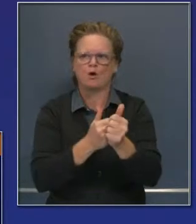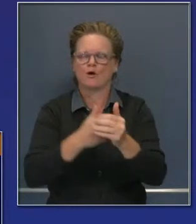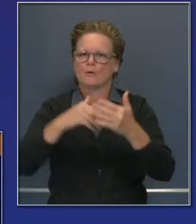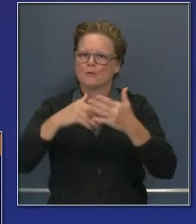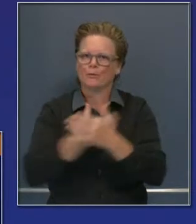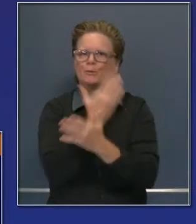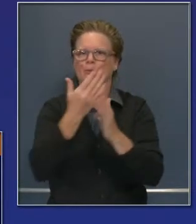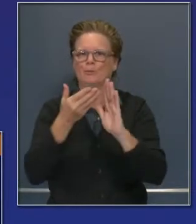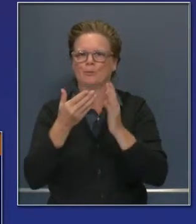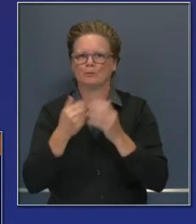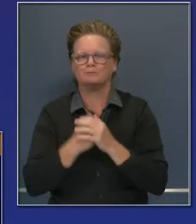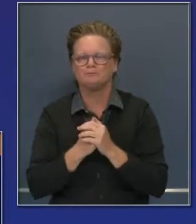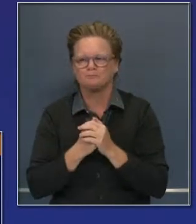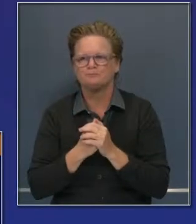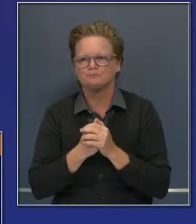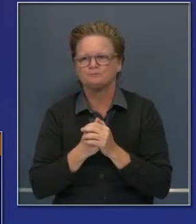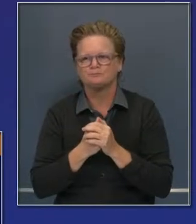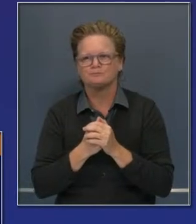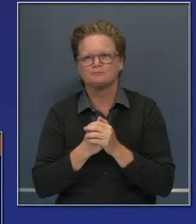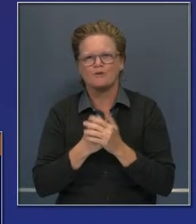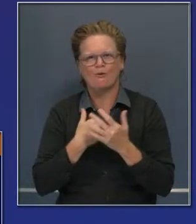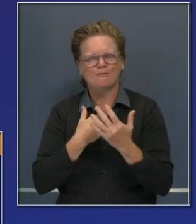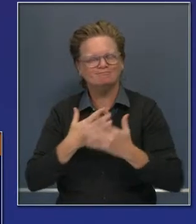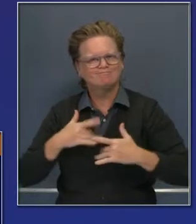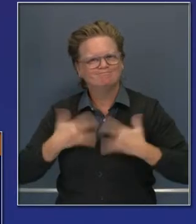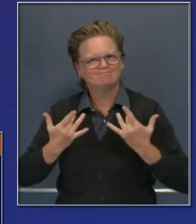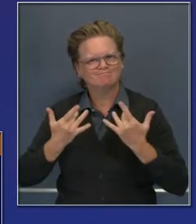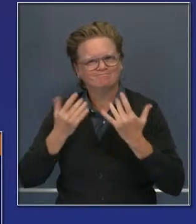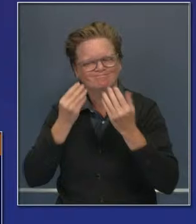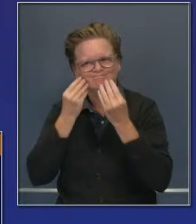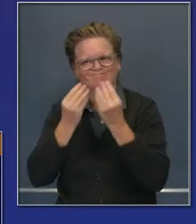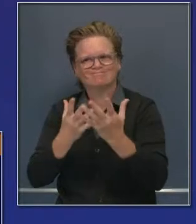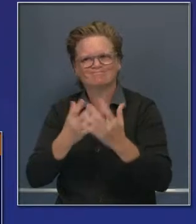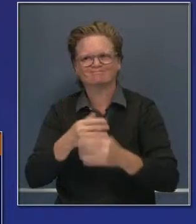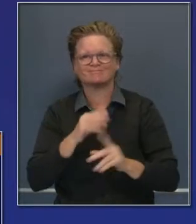the fruits of this report, which, by the way, are not just a strike team report.